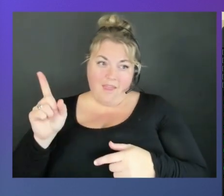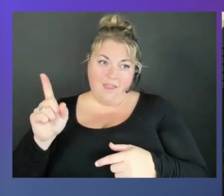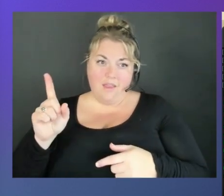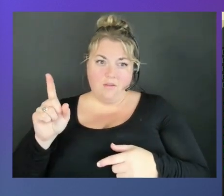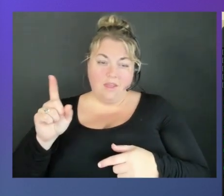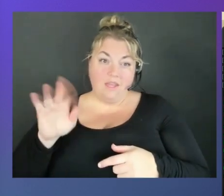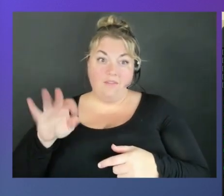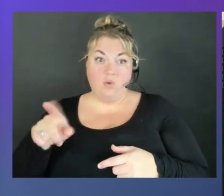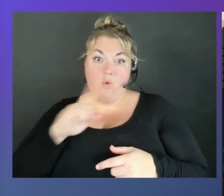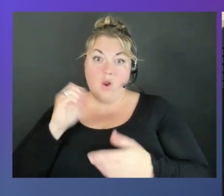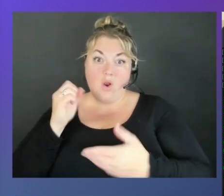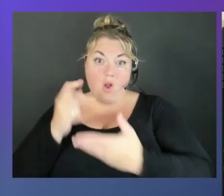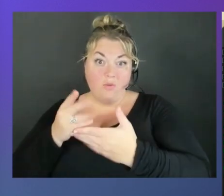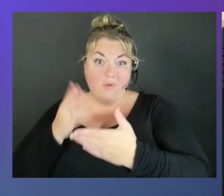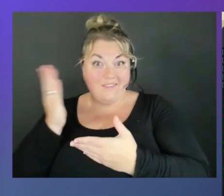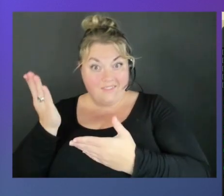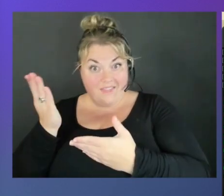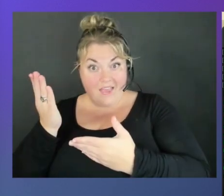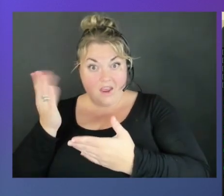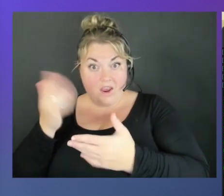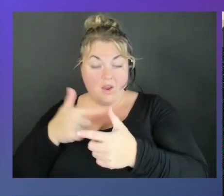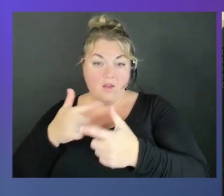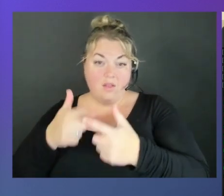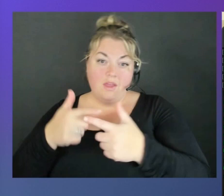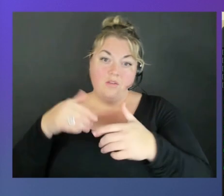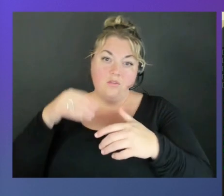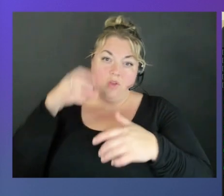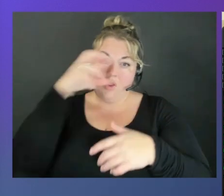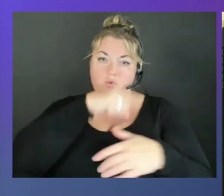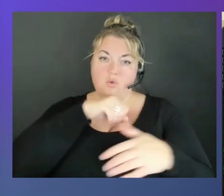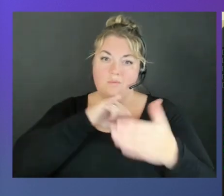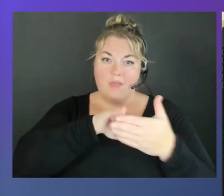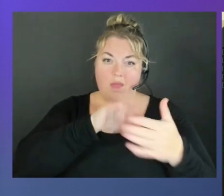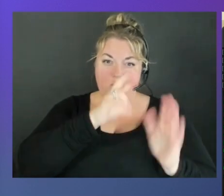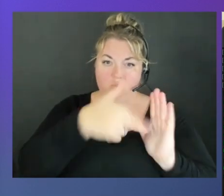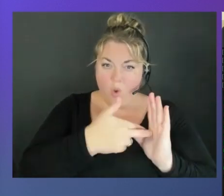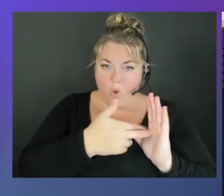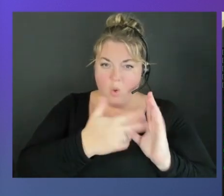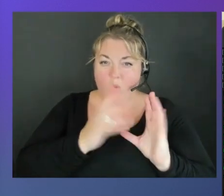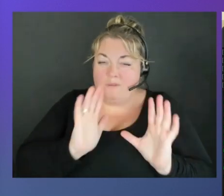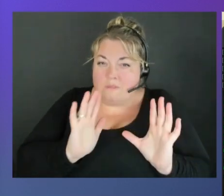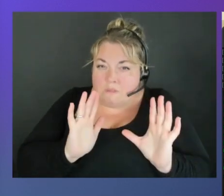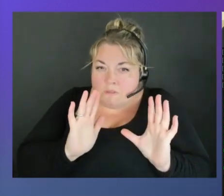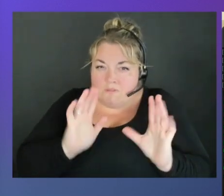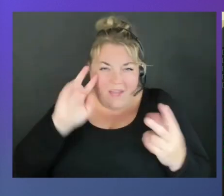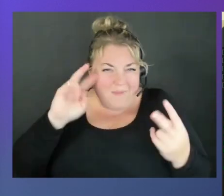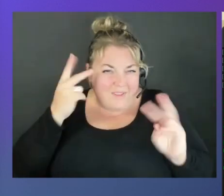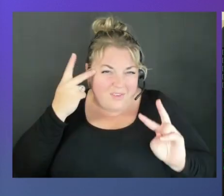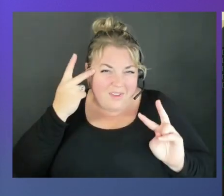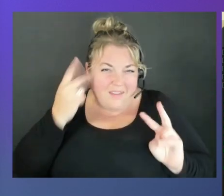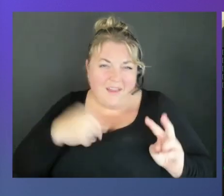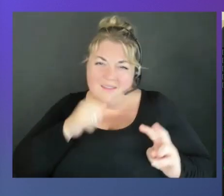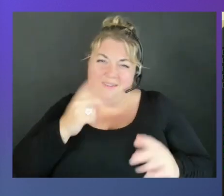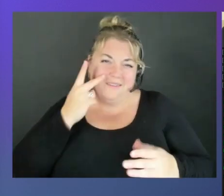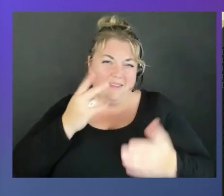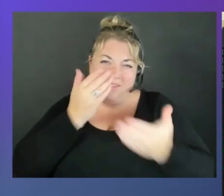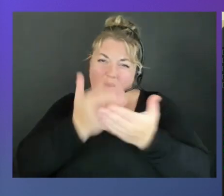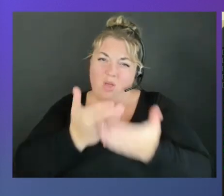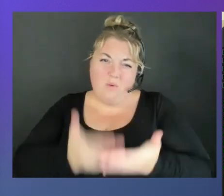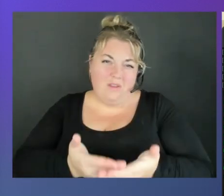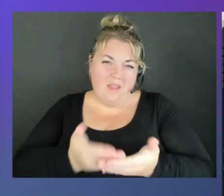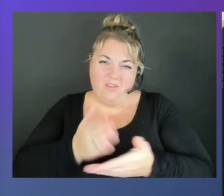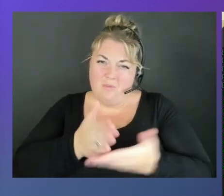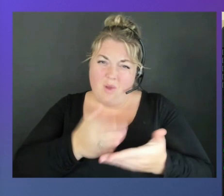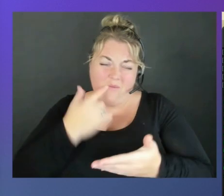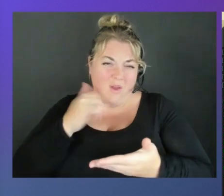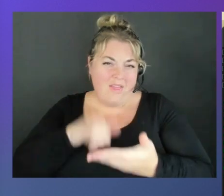you're authorized there, we can assume this role. Maybe I missed it. I didn't see the authorization part of this